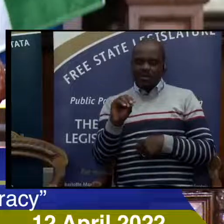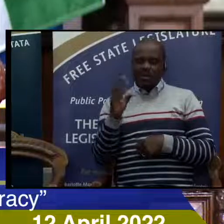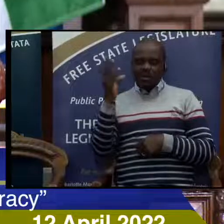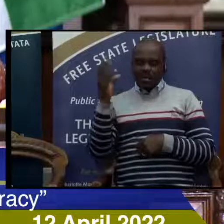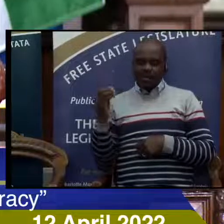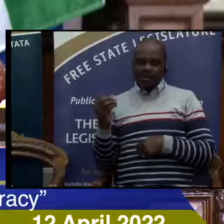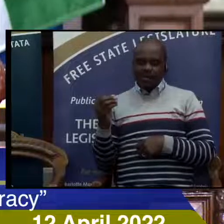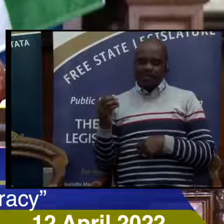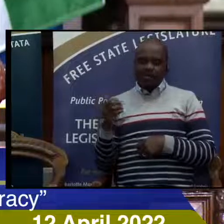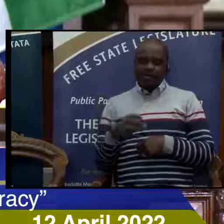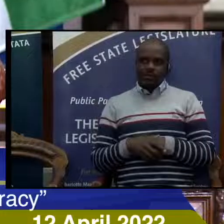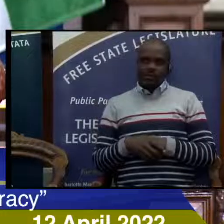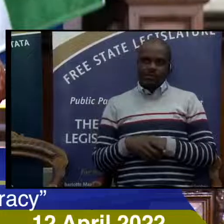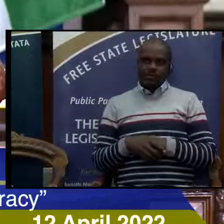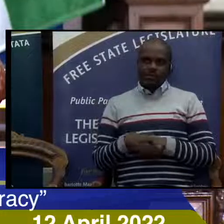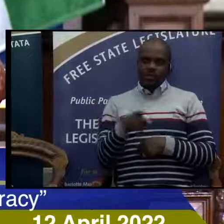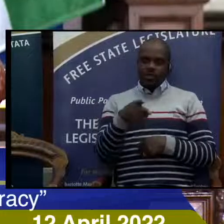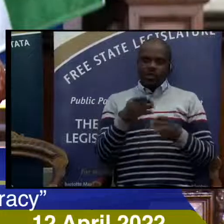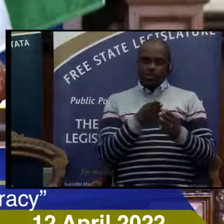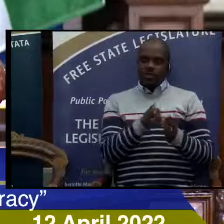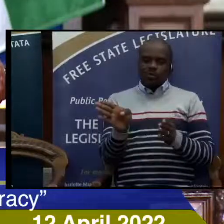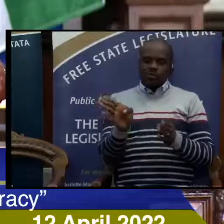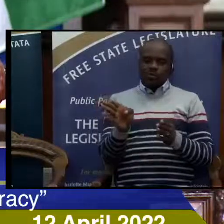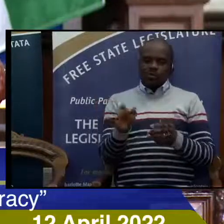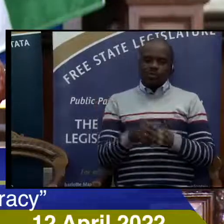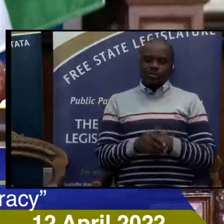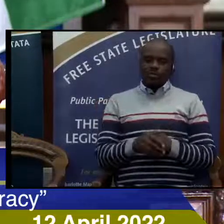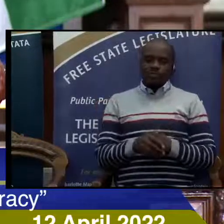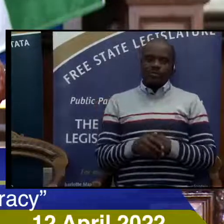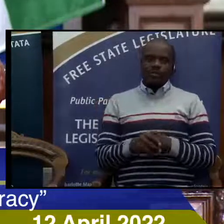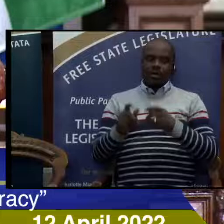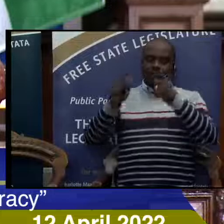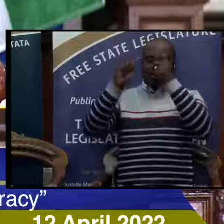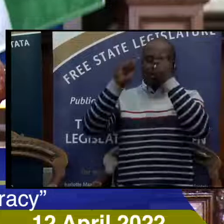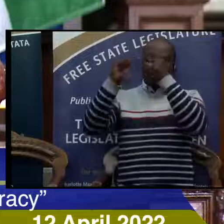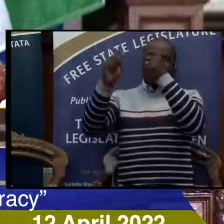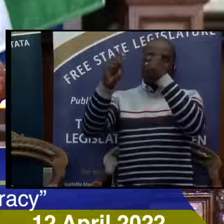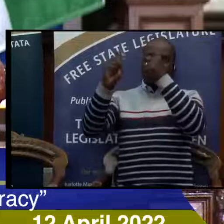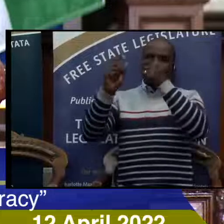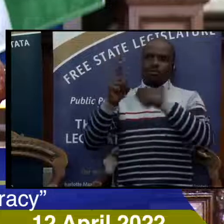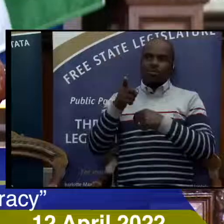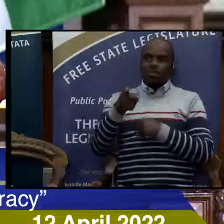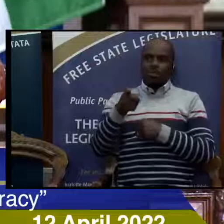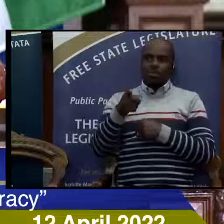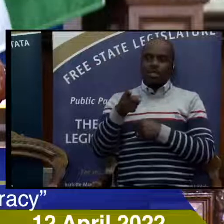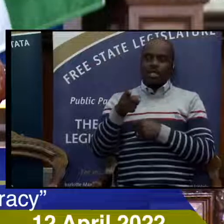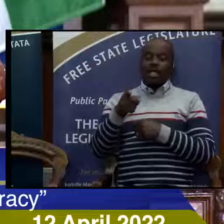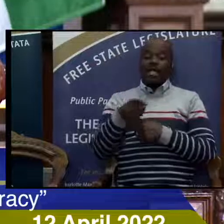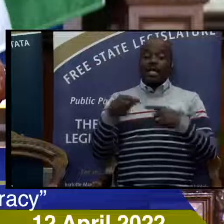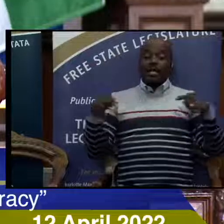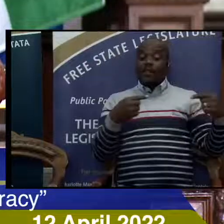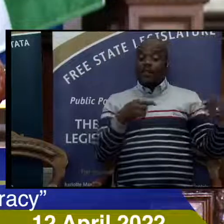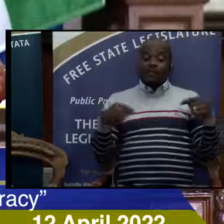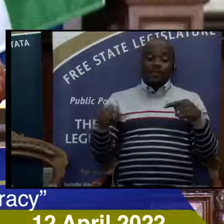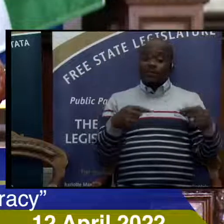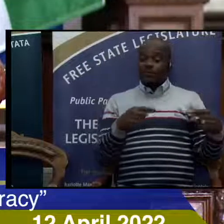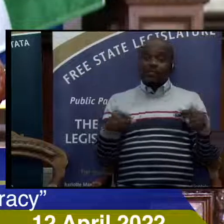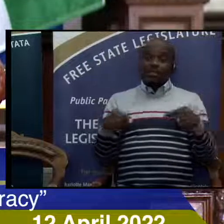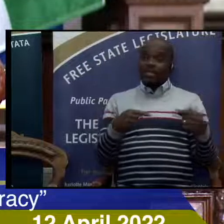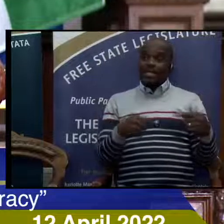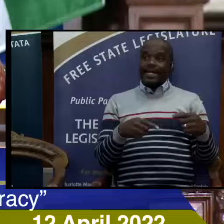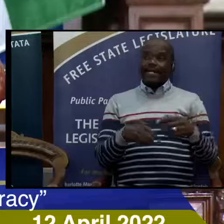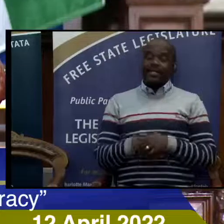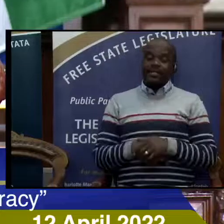Speaker. Honorable Chairman, this is a general debate. We allow